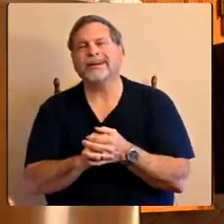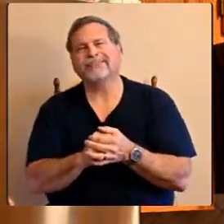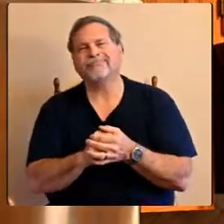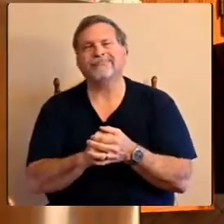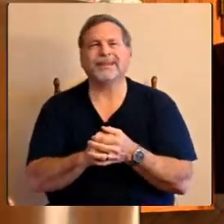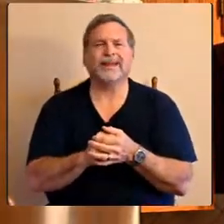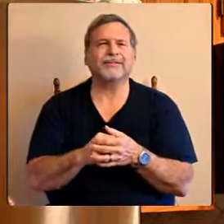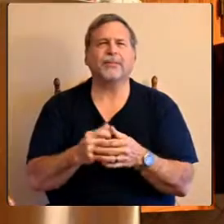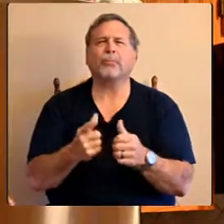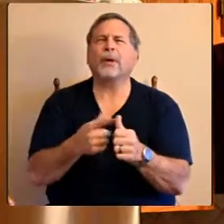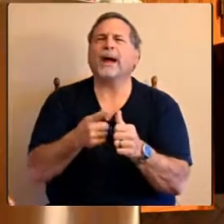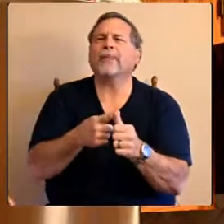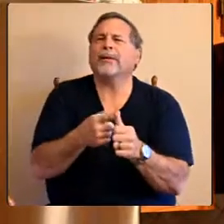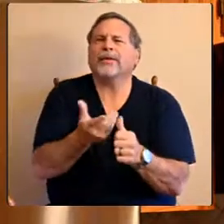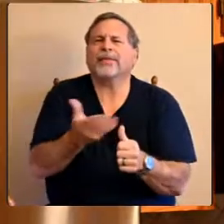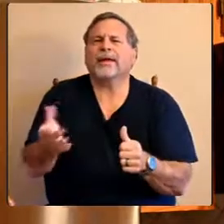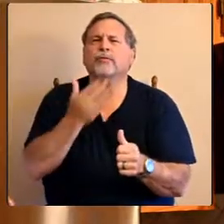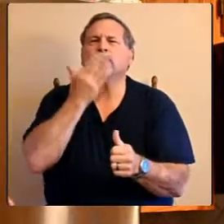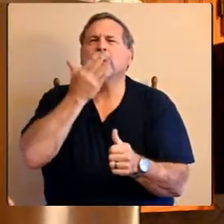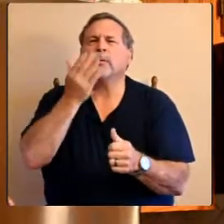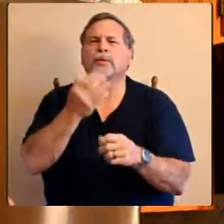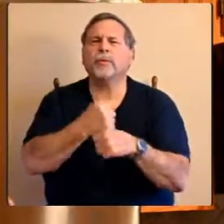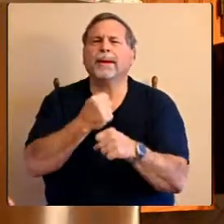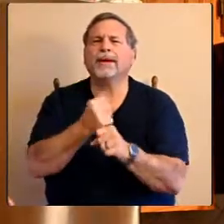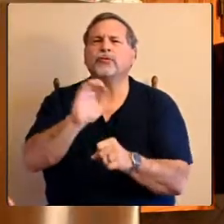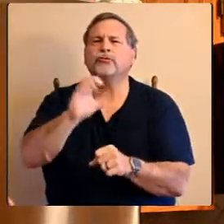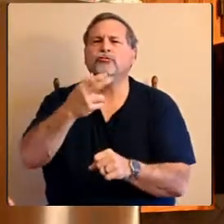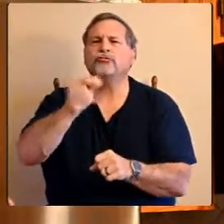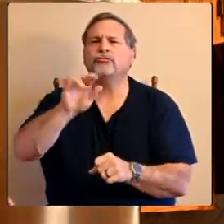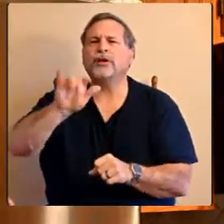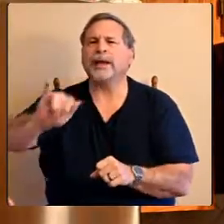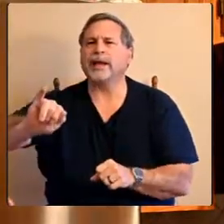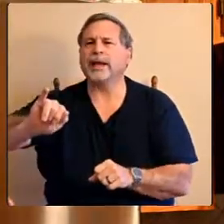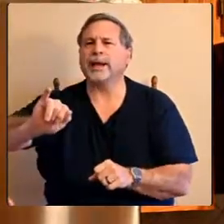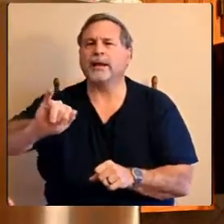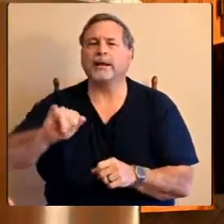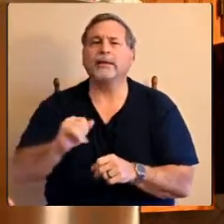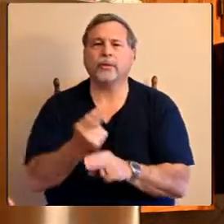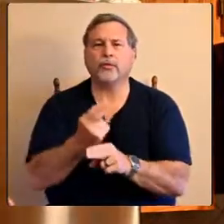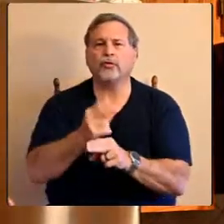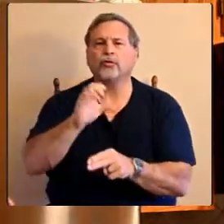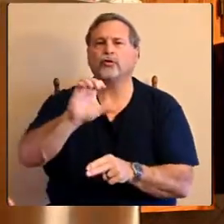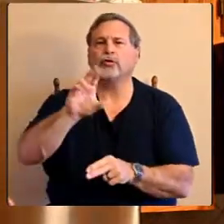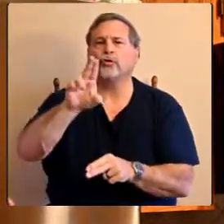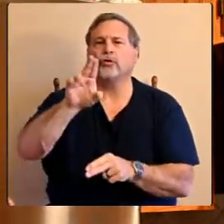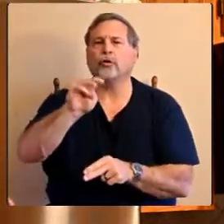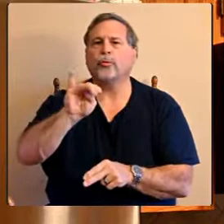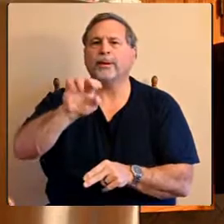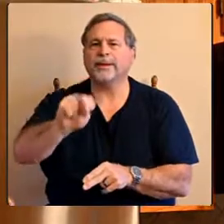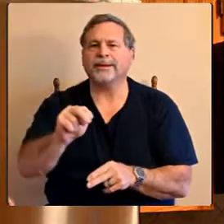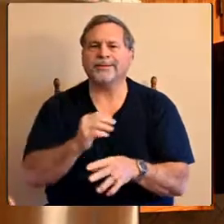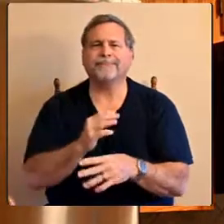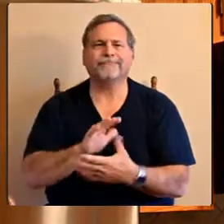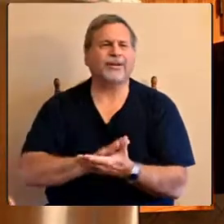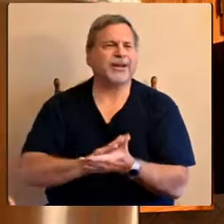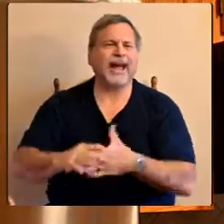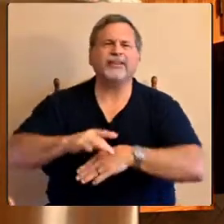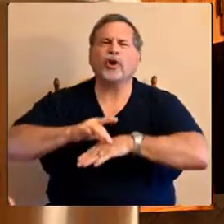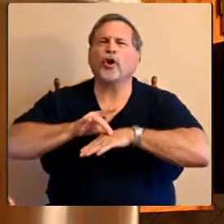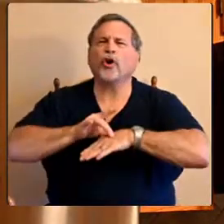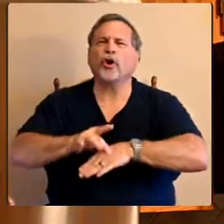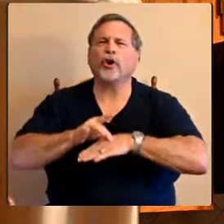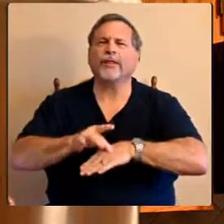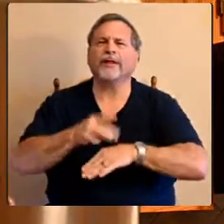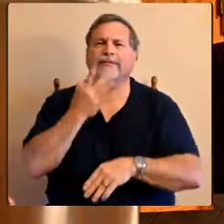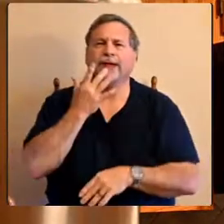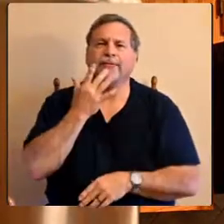it's the principal thing that you smell when you have chili. So if you have somebody making a chili, they'll use a cumin. It's got a really nice earthy flavor to